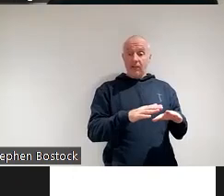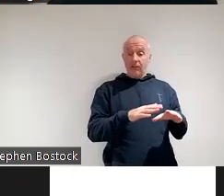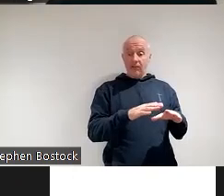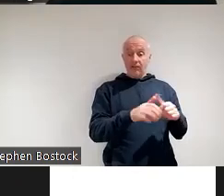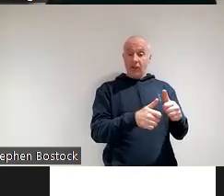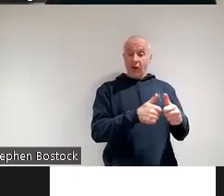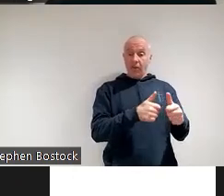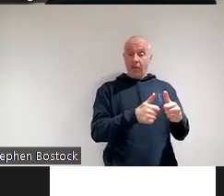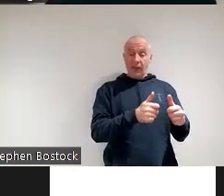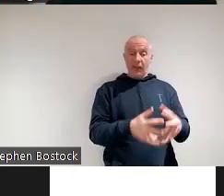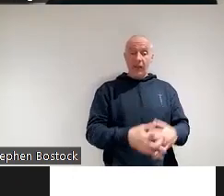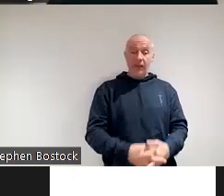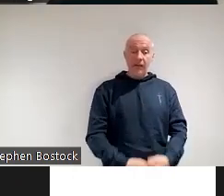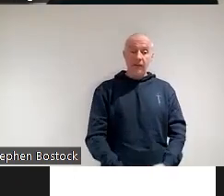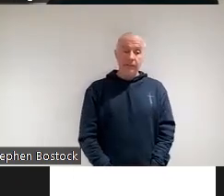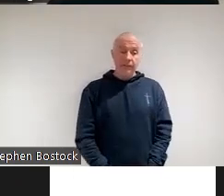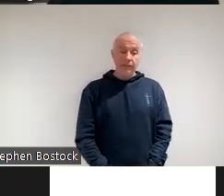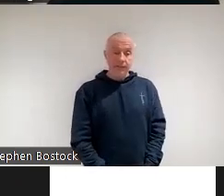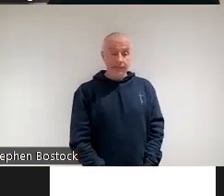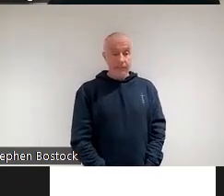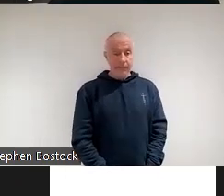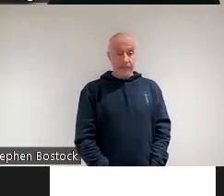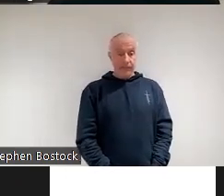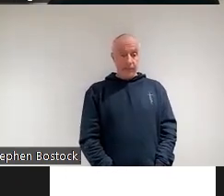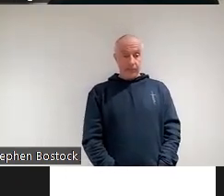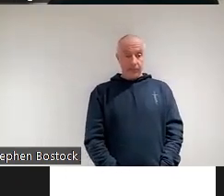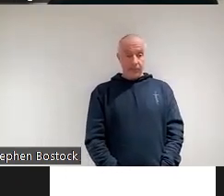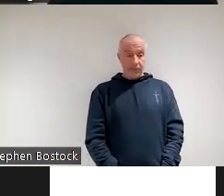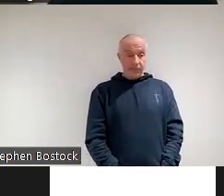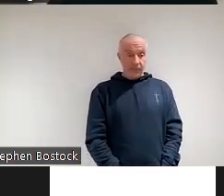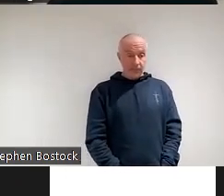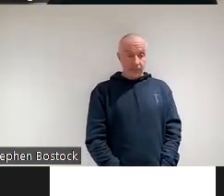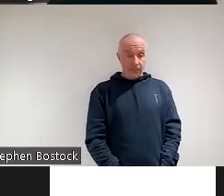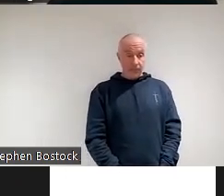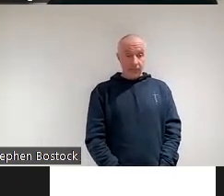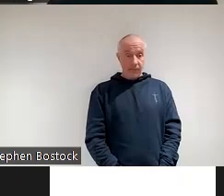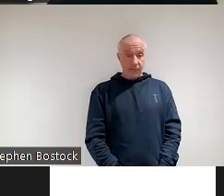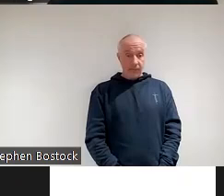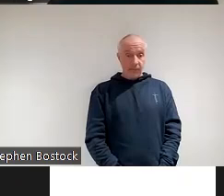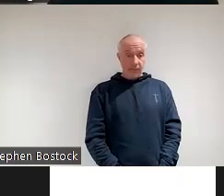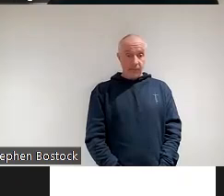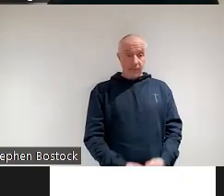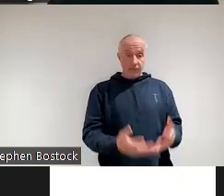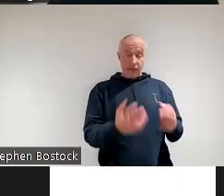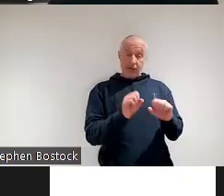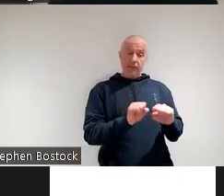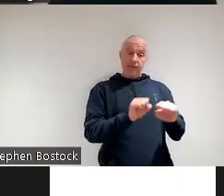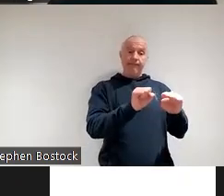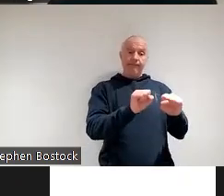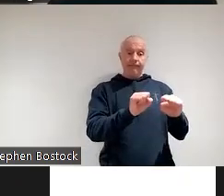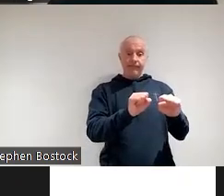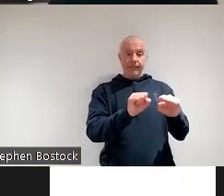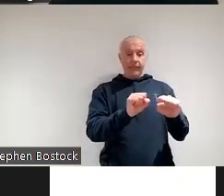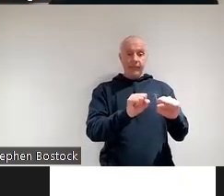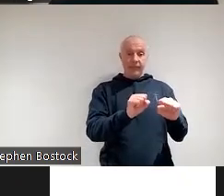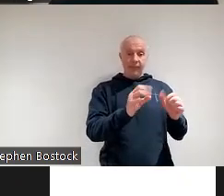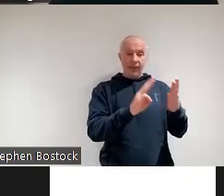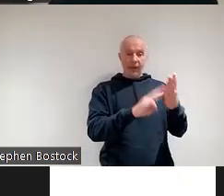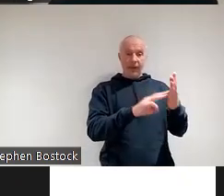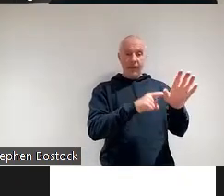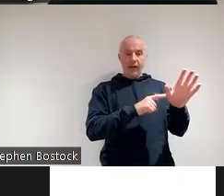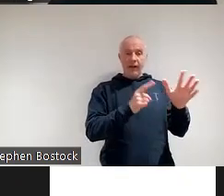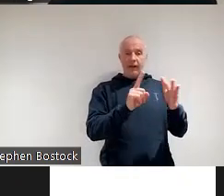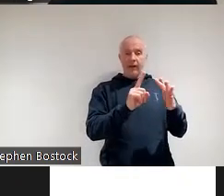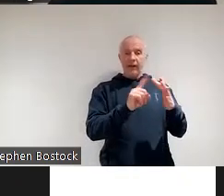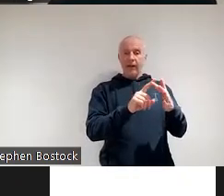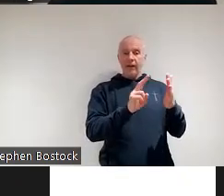last few years. So this is their home charger, which can also actually be used as a